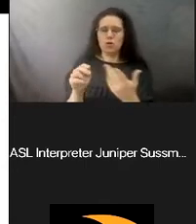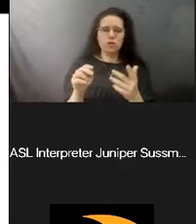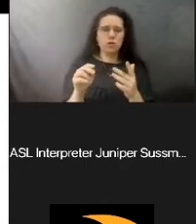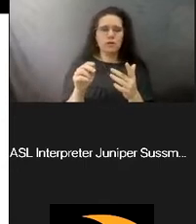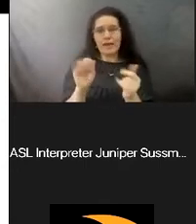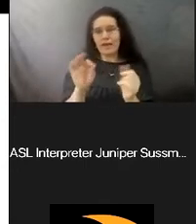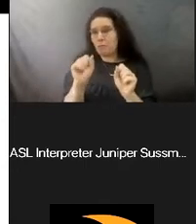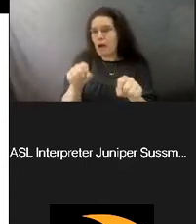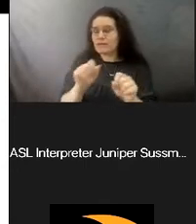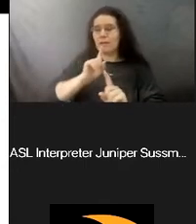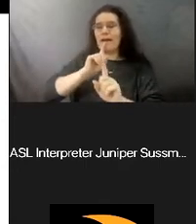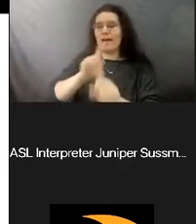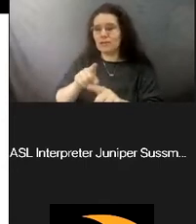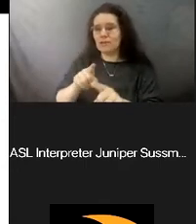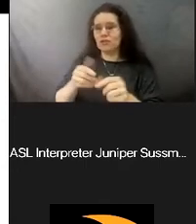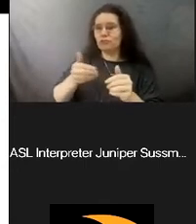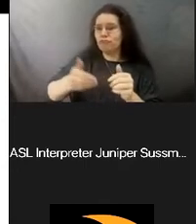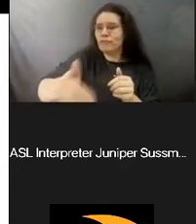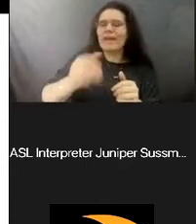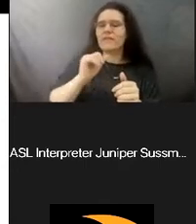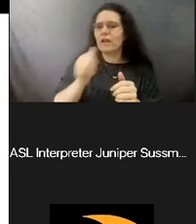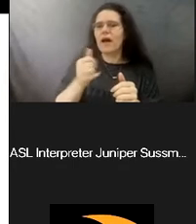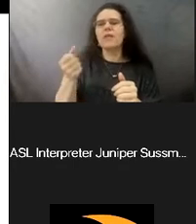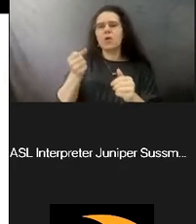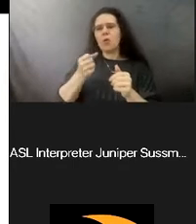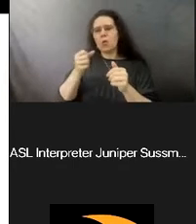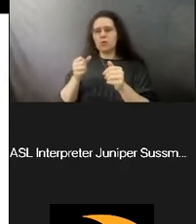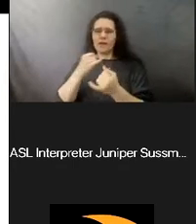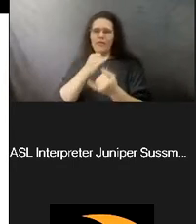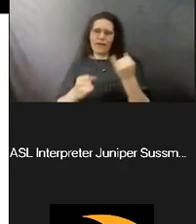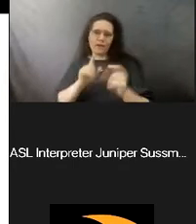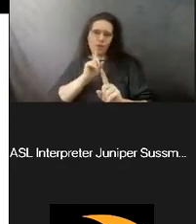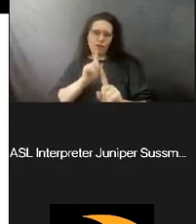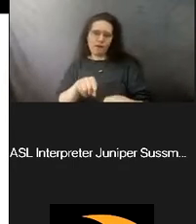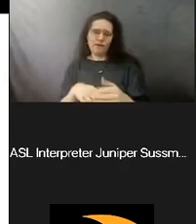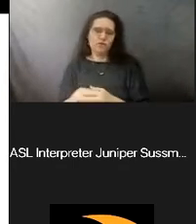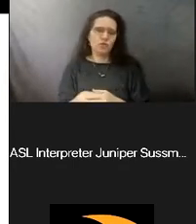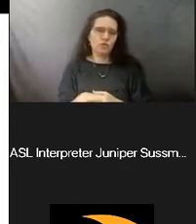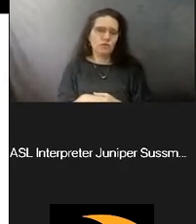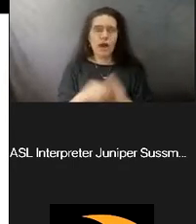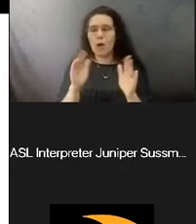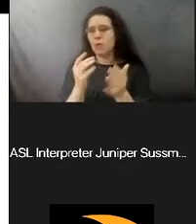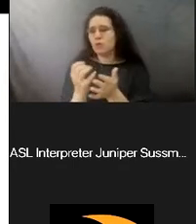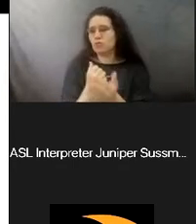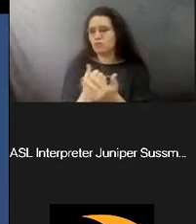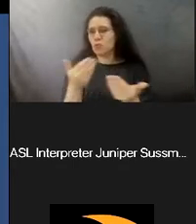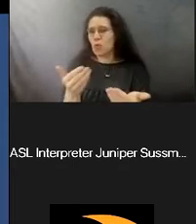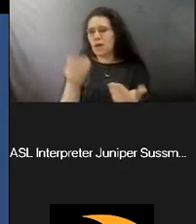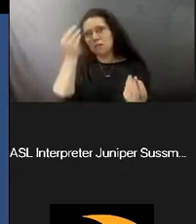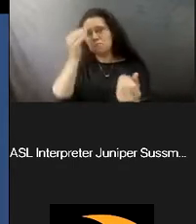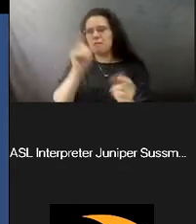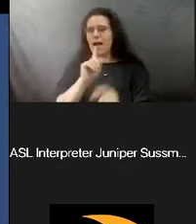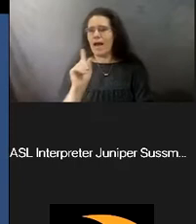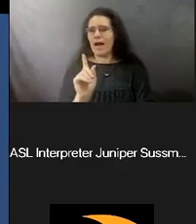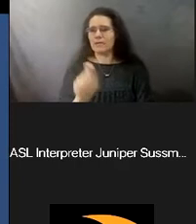can, we'll address them as we go. And if not, we will get to them at the end. But I do hope that you will take advantage of that.